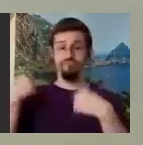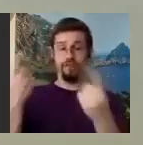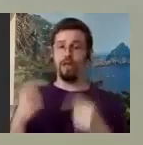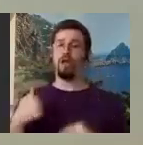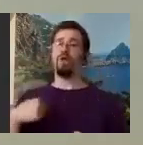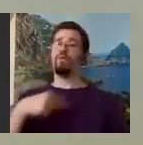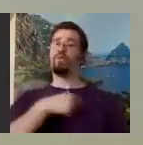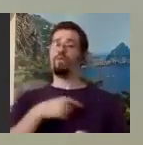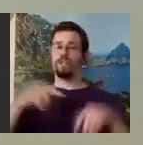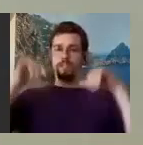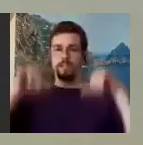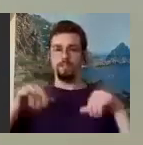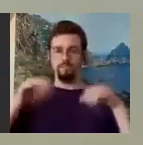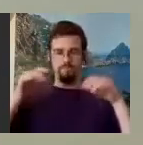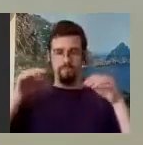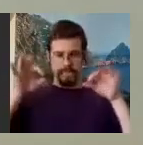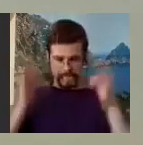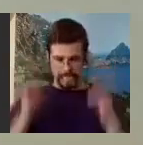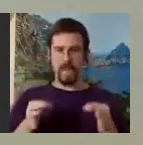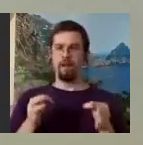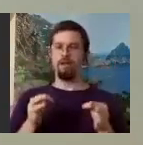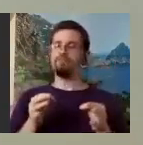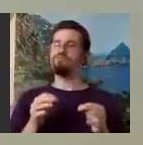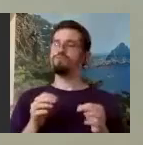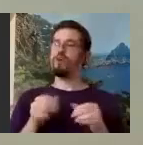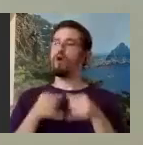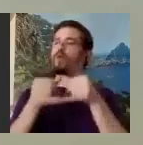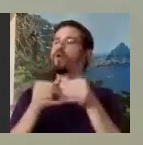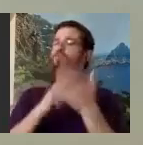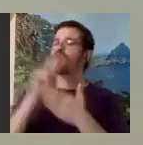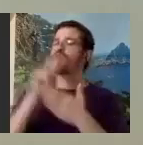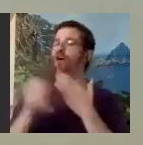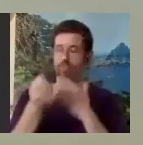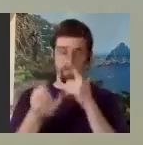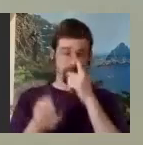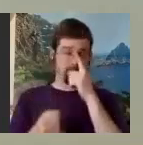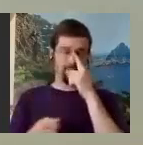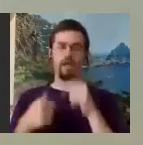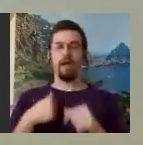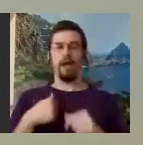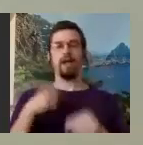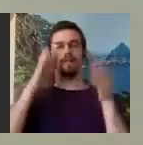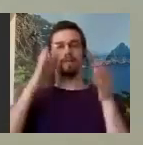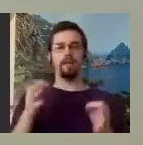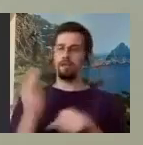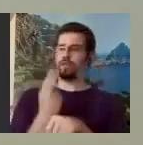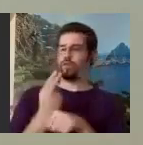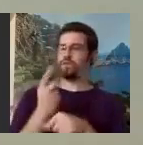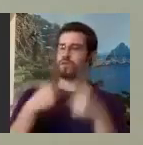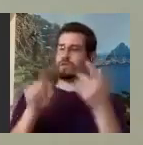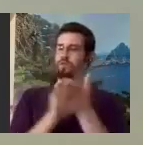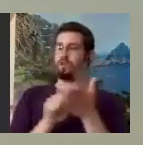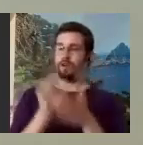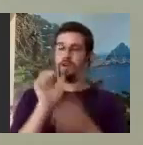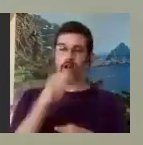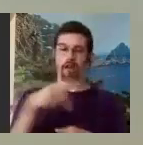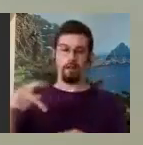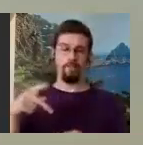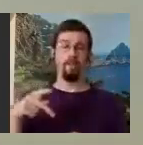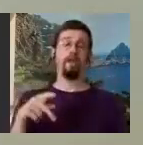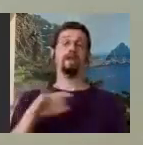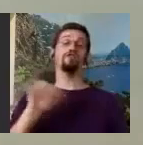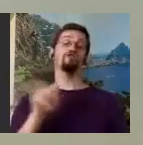kindergarten. Unfortunately, my troop had separated, but there was still one or two people that